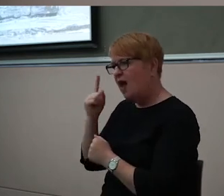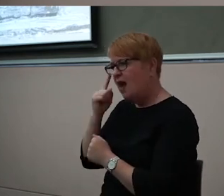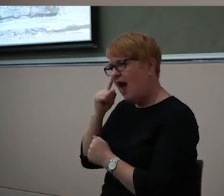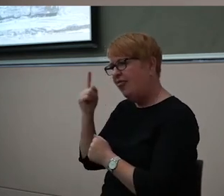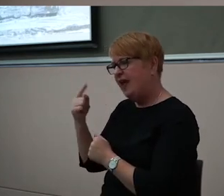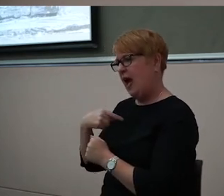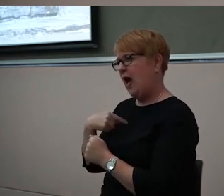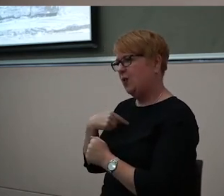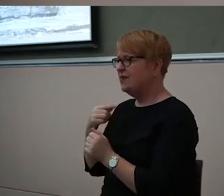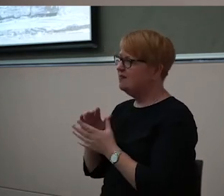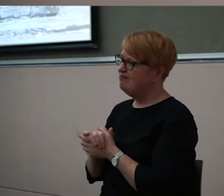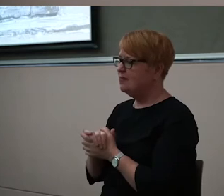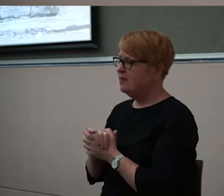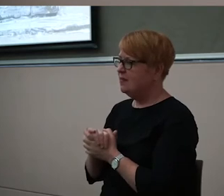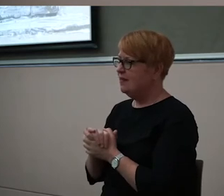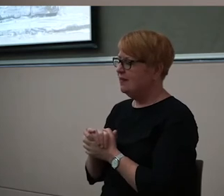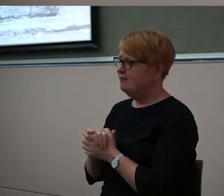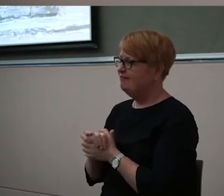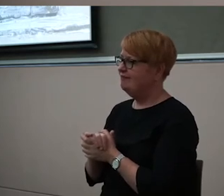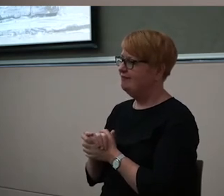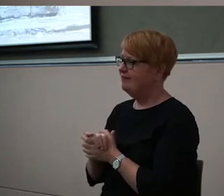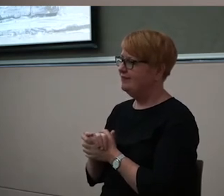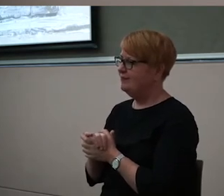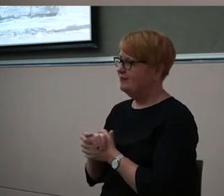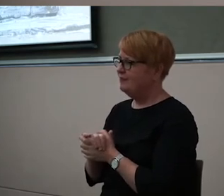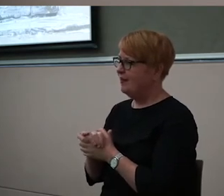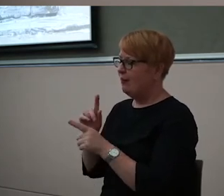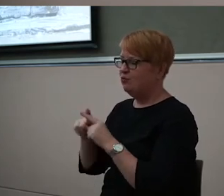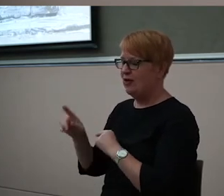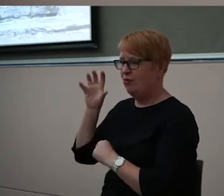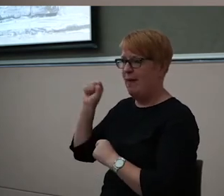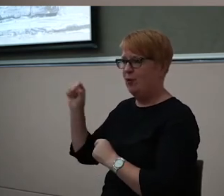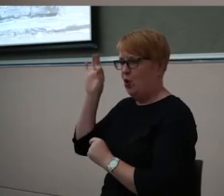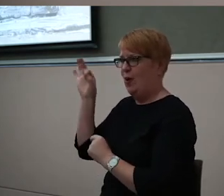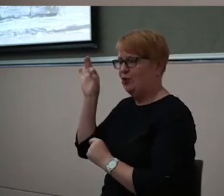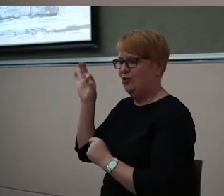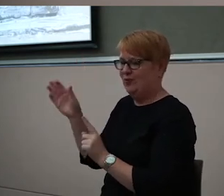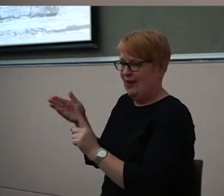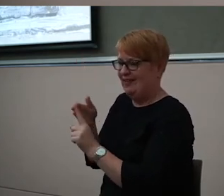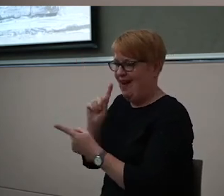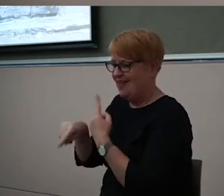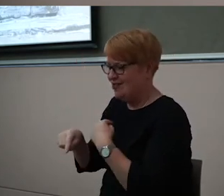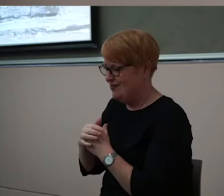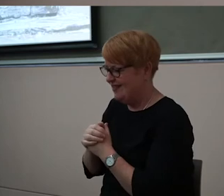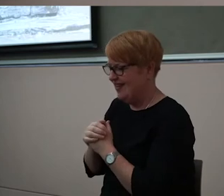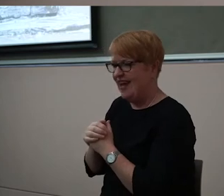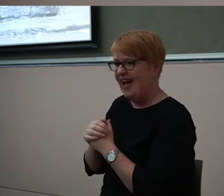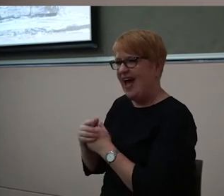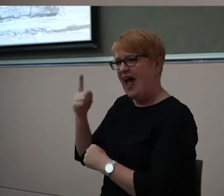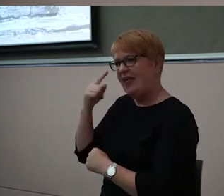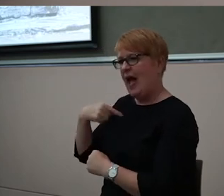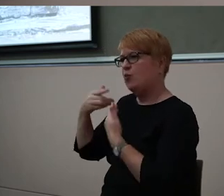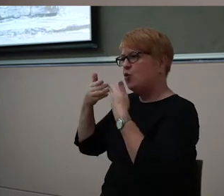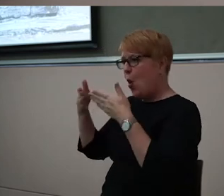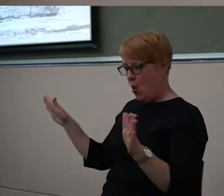how we create it together. Yeah. I've got like written in my notes, which I don't want to overlook because I think it's really